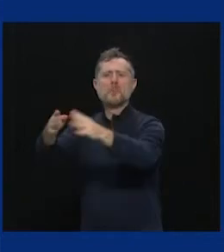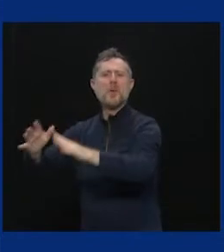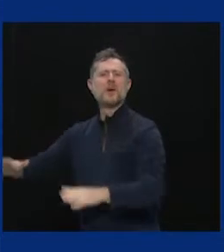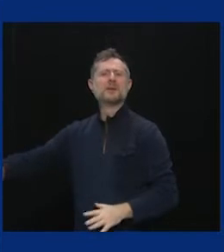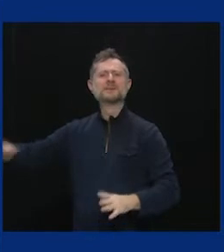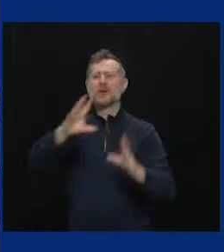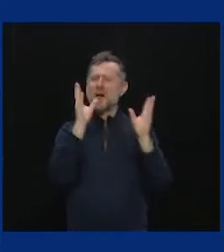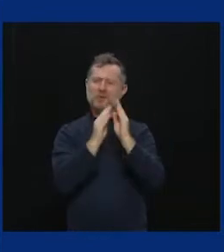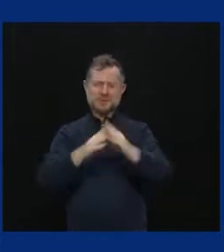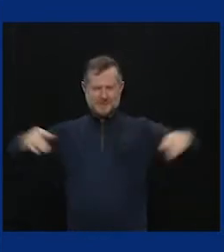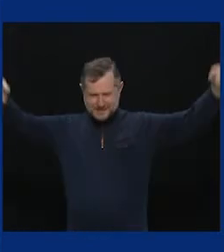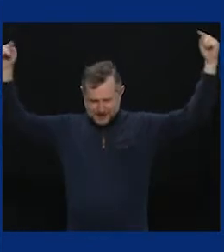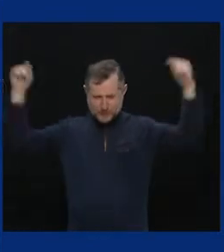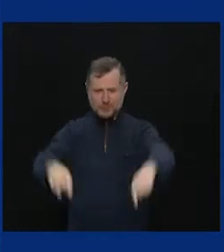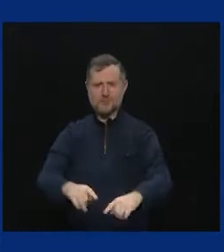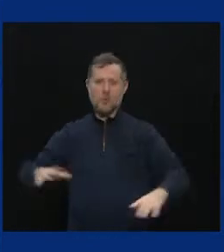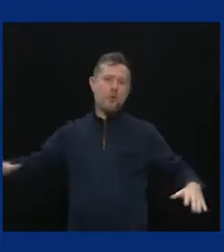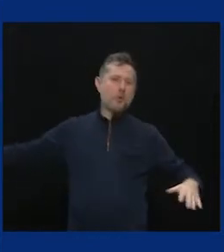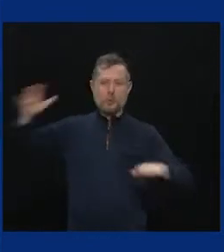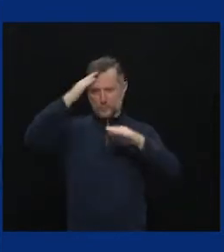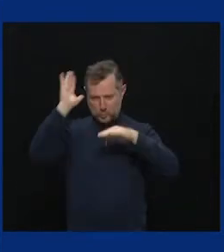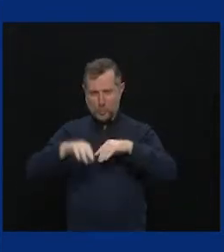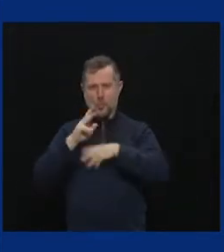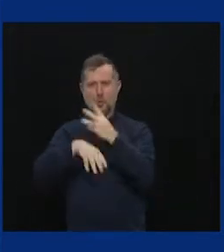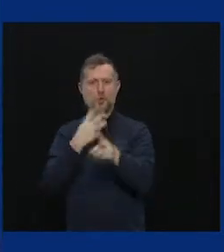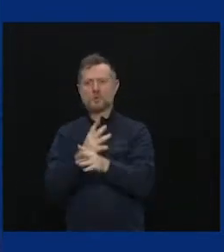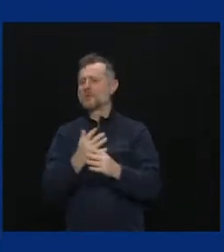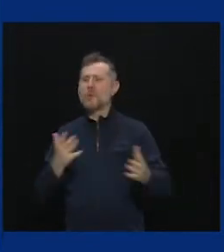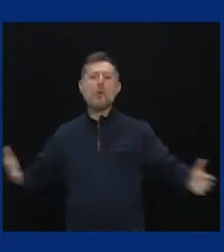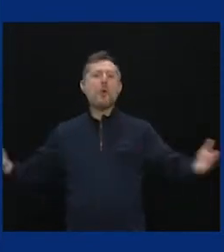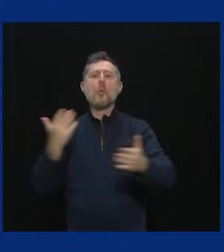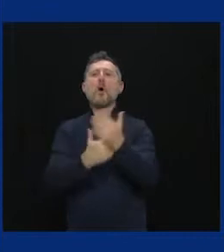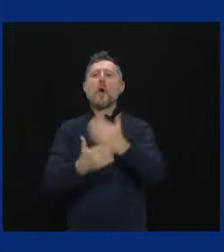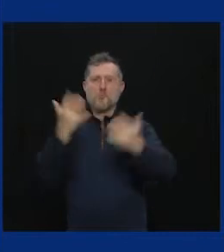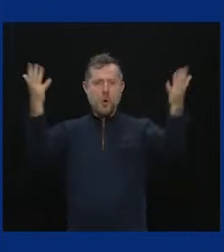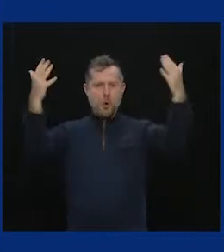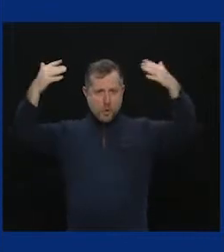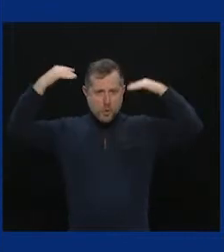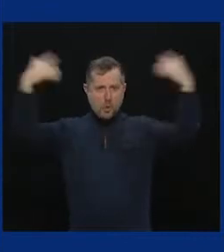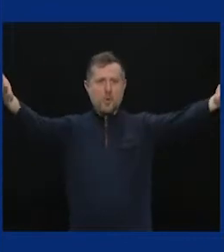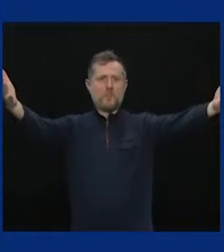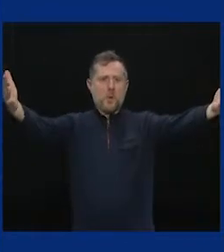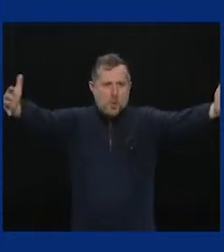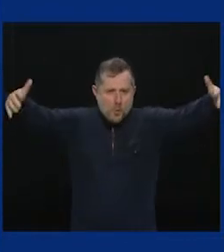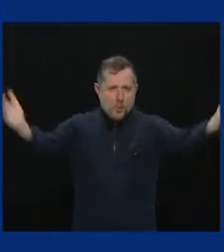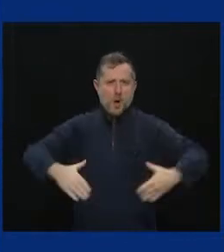that our arms are open. Welcome to New York. Thank you.